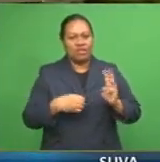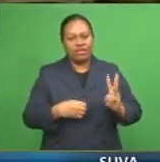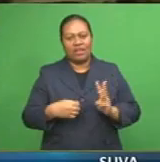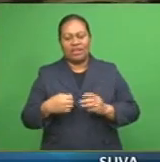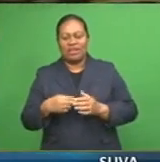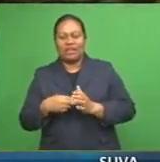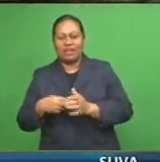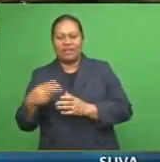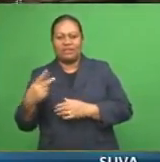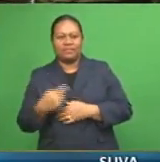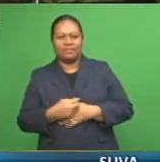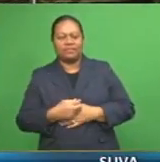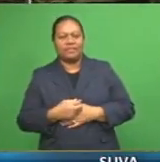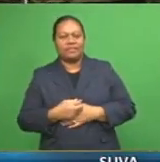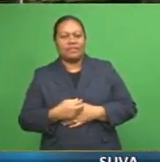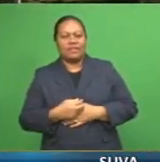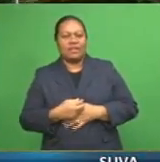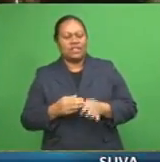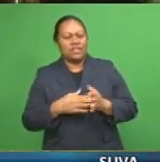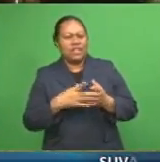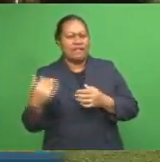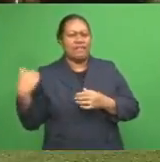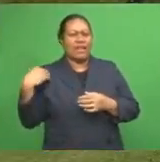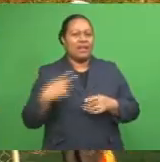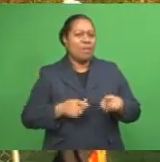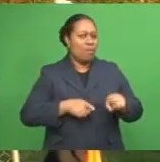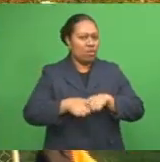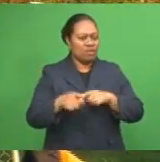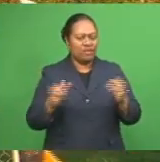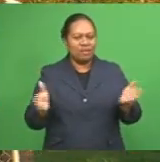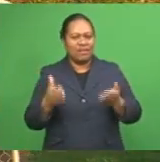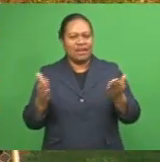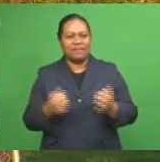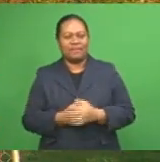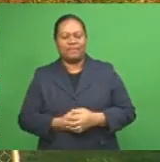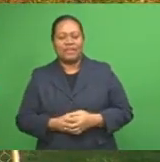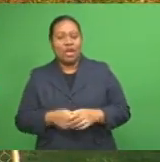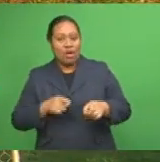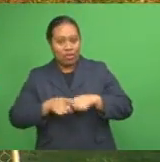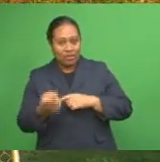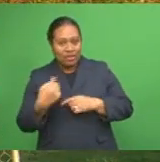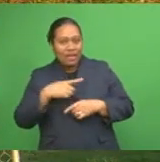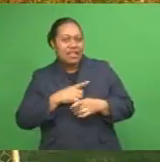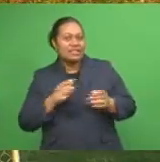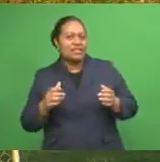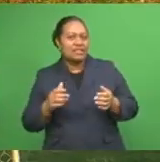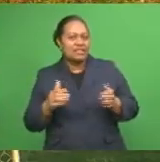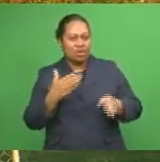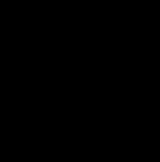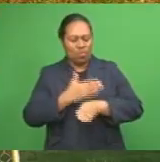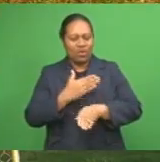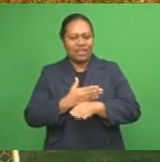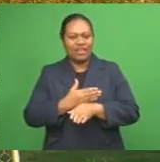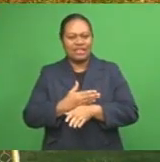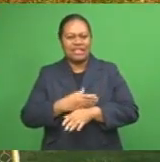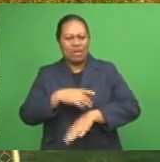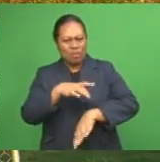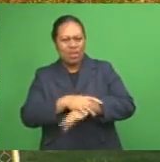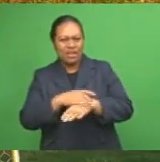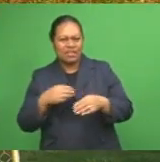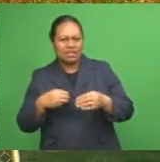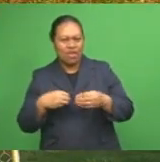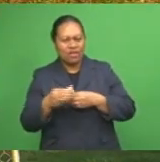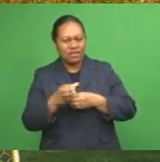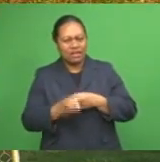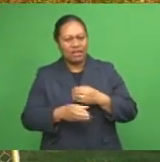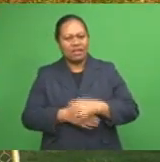more than 3 months has affected many of these players. Most of us are working. Most of us are in the police force. Some are